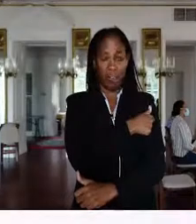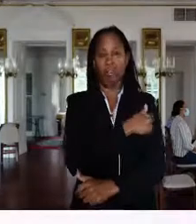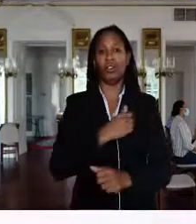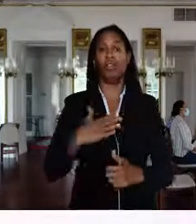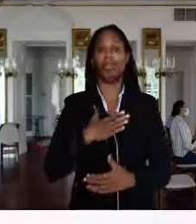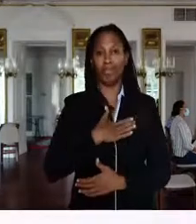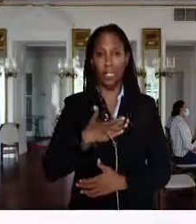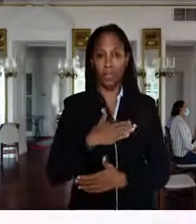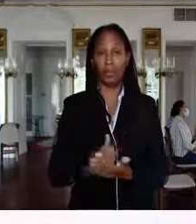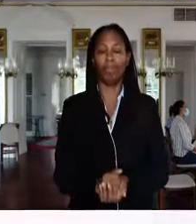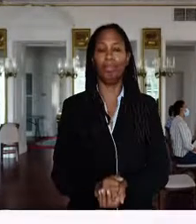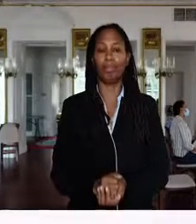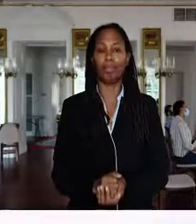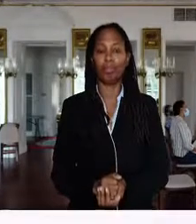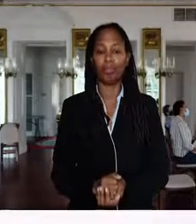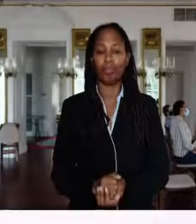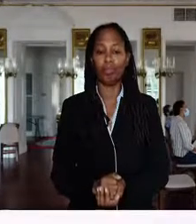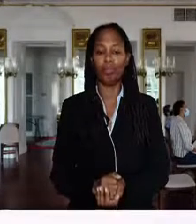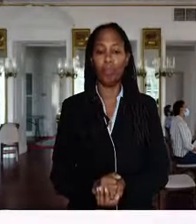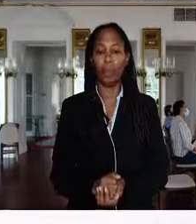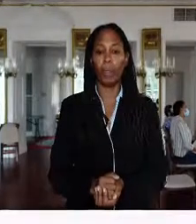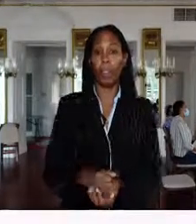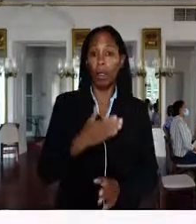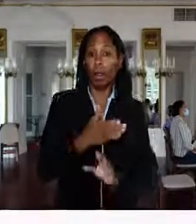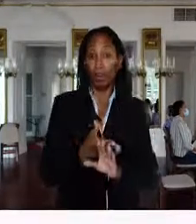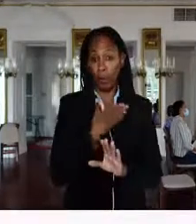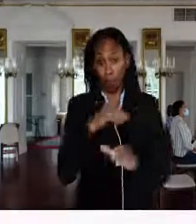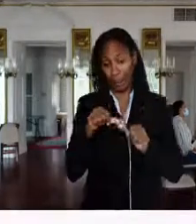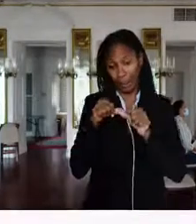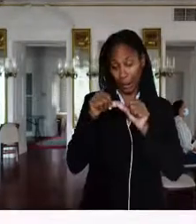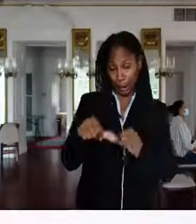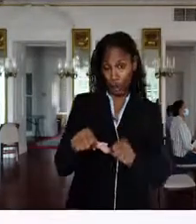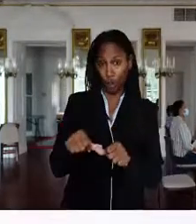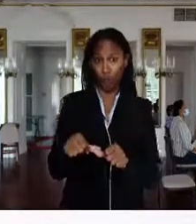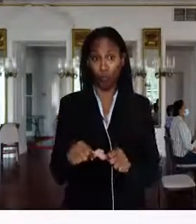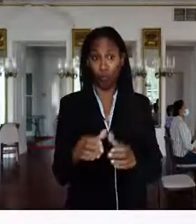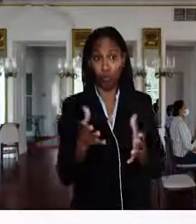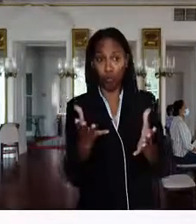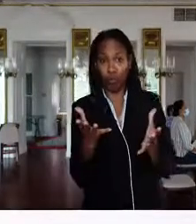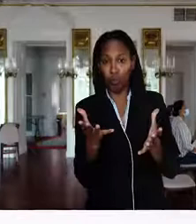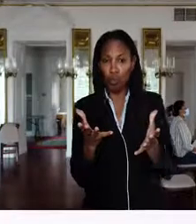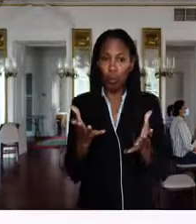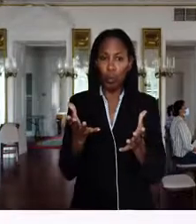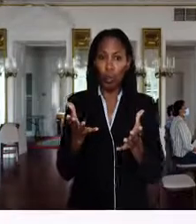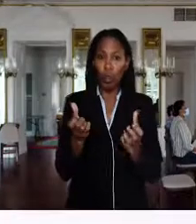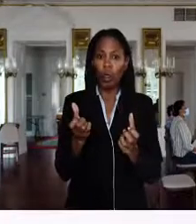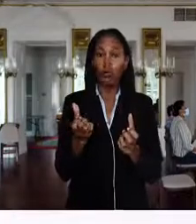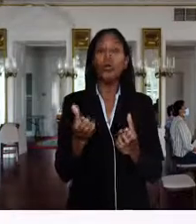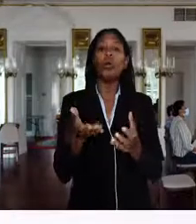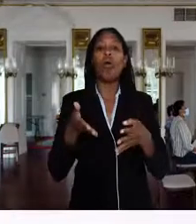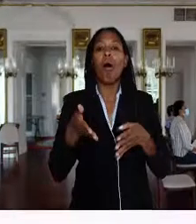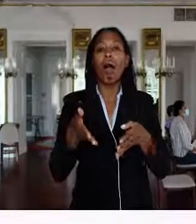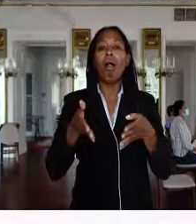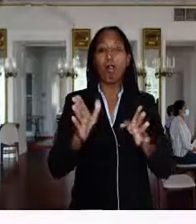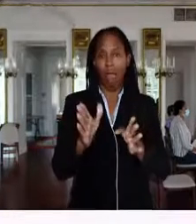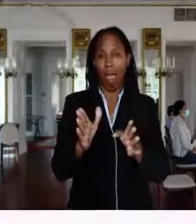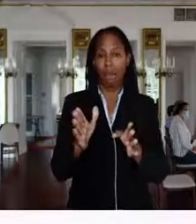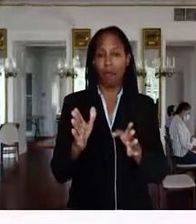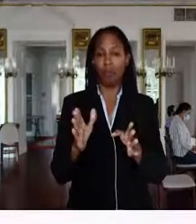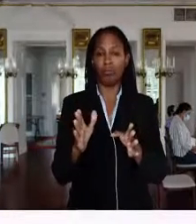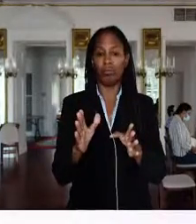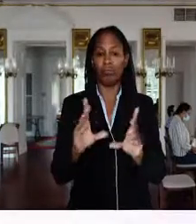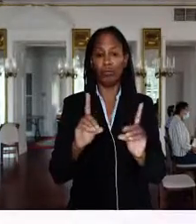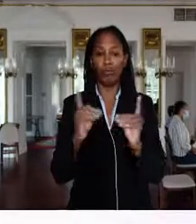vaccination. So before this, I go any further, I want to break for this and let the commissioner update you on our latest COVID